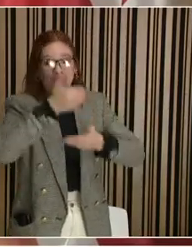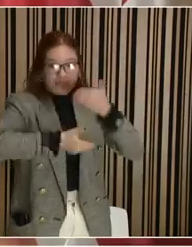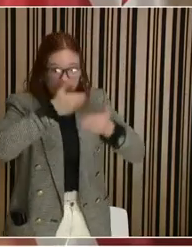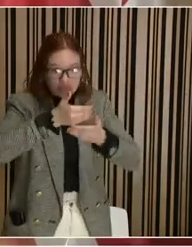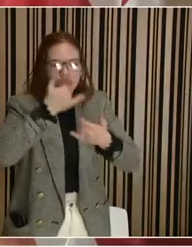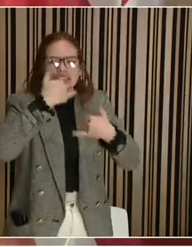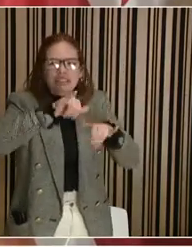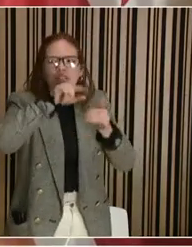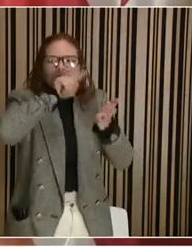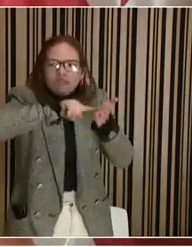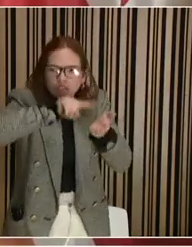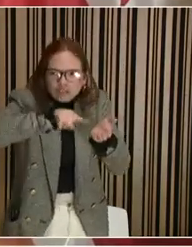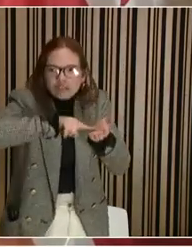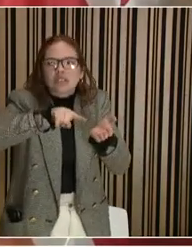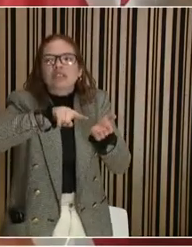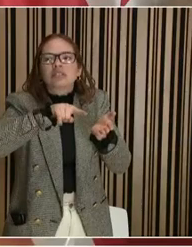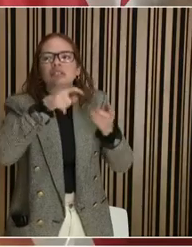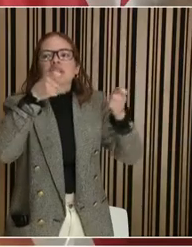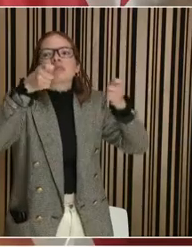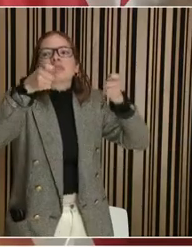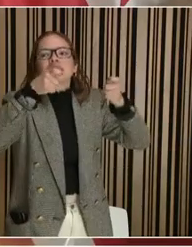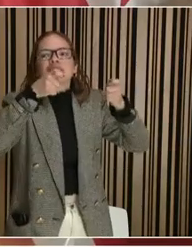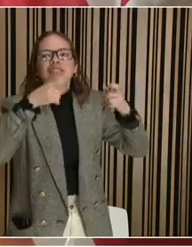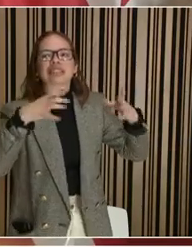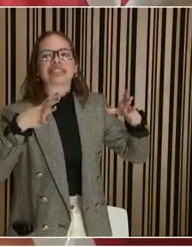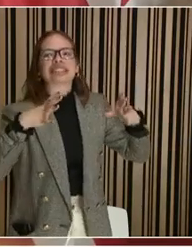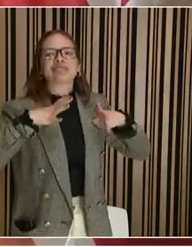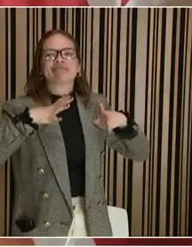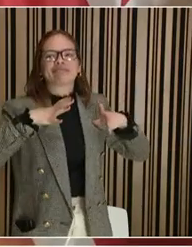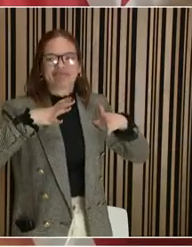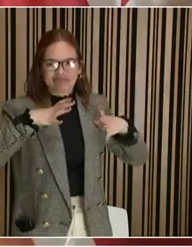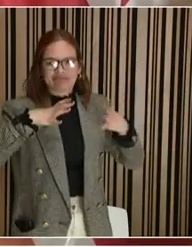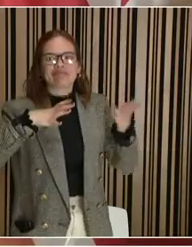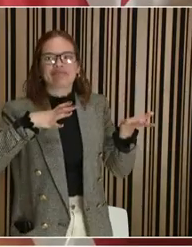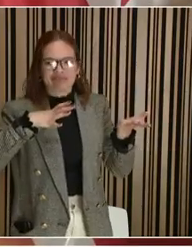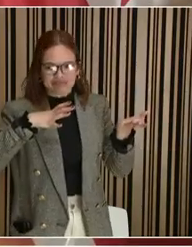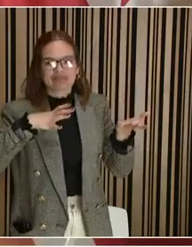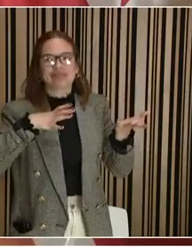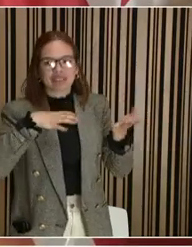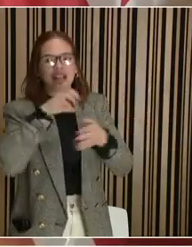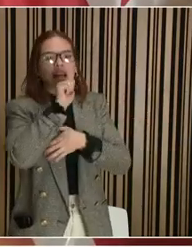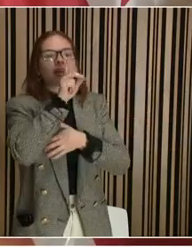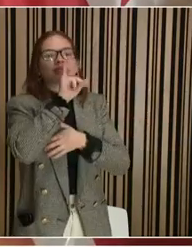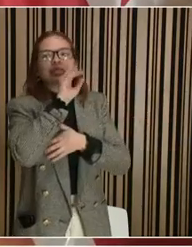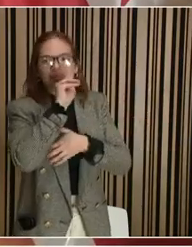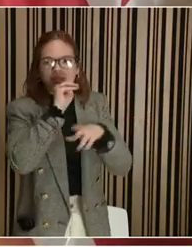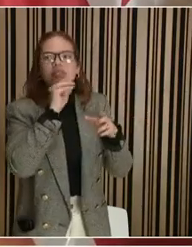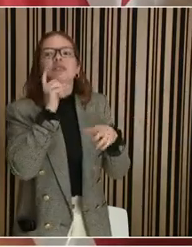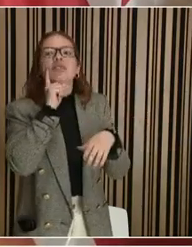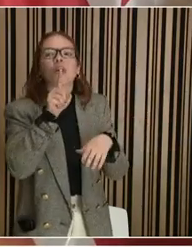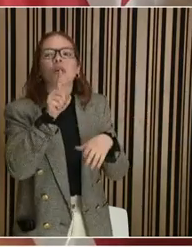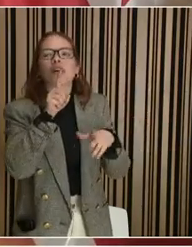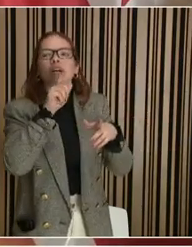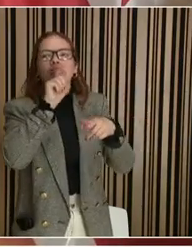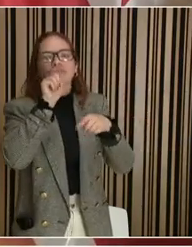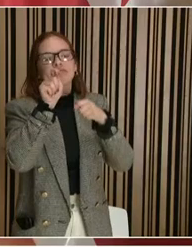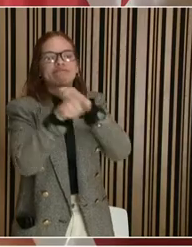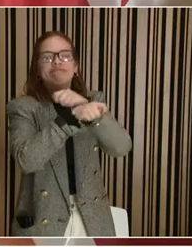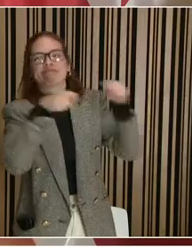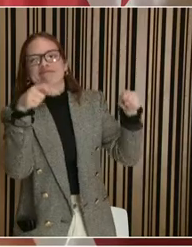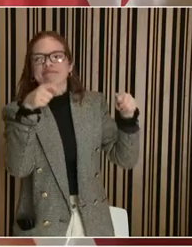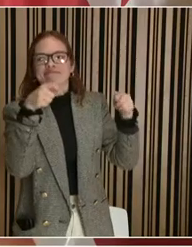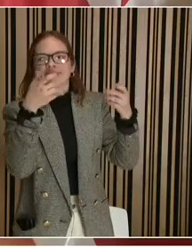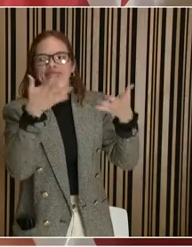on admin leave, they are still allowed to wrap things up, do things only that they can do, but